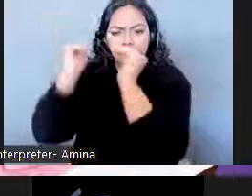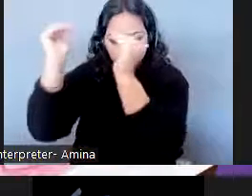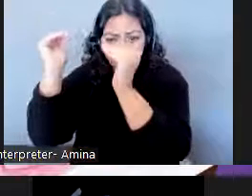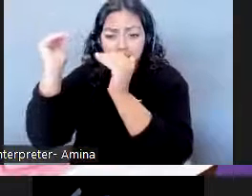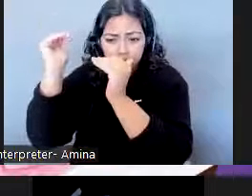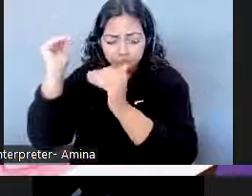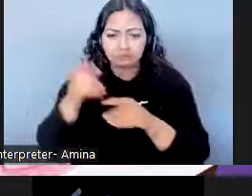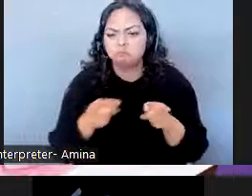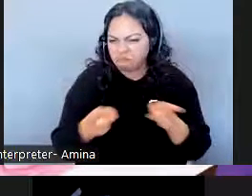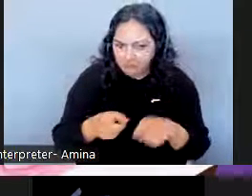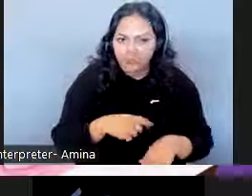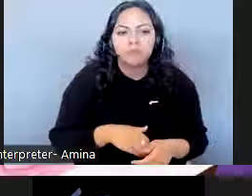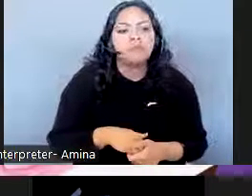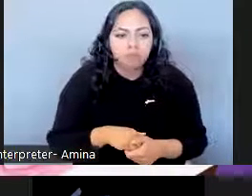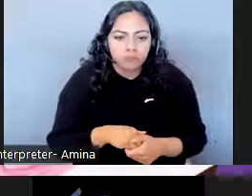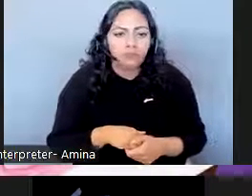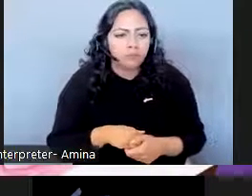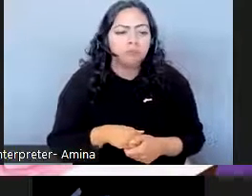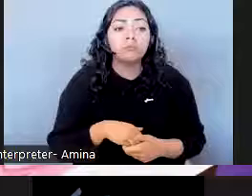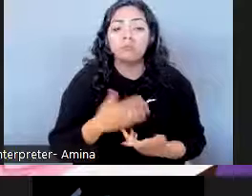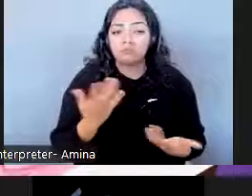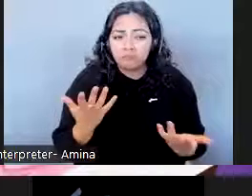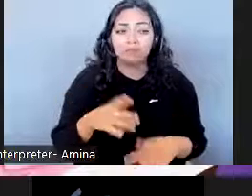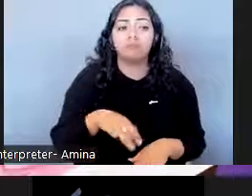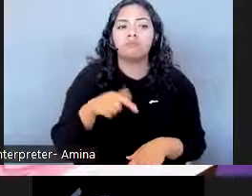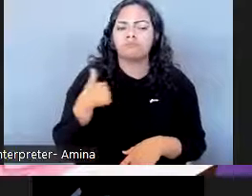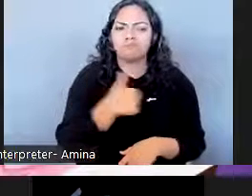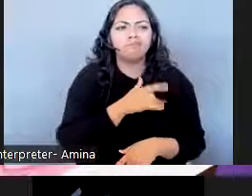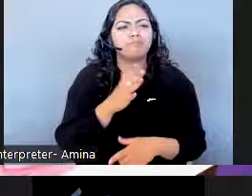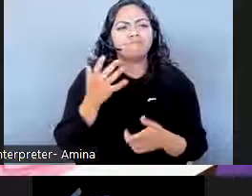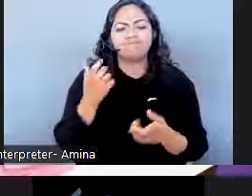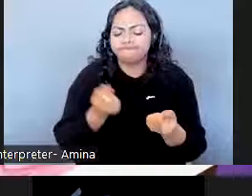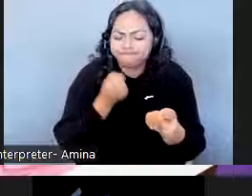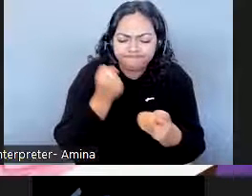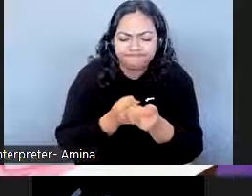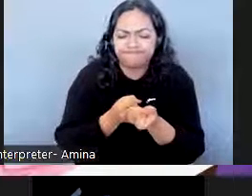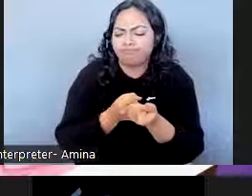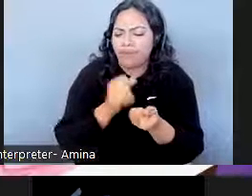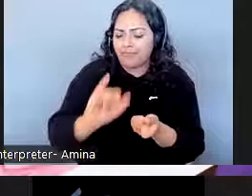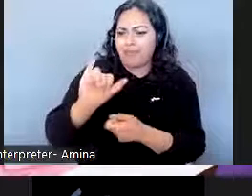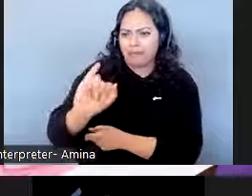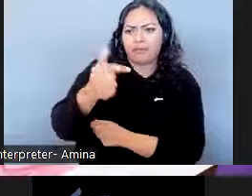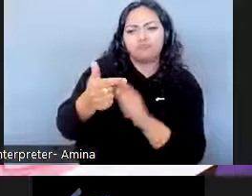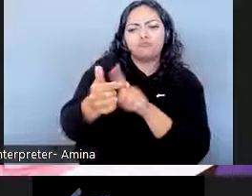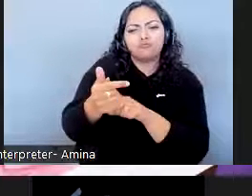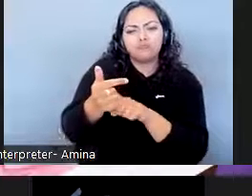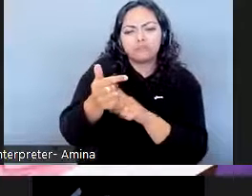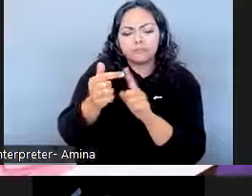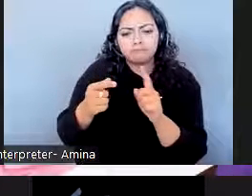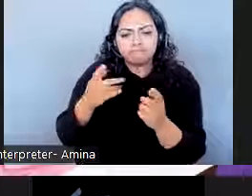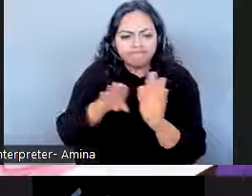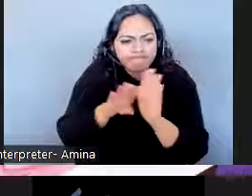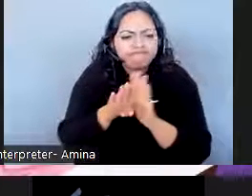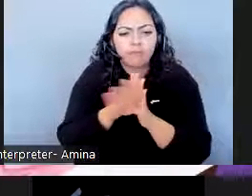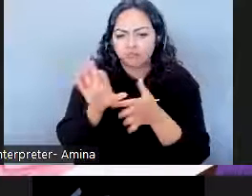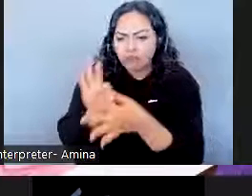capacity, we are very supportive of the concept of intergenerational initiatives and intergenerational